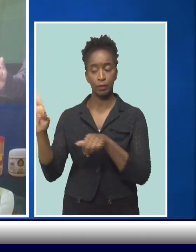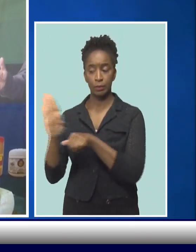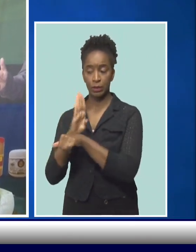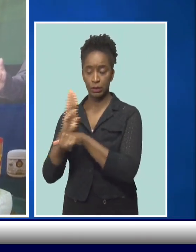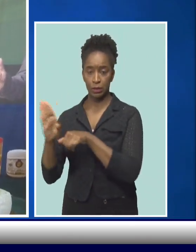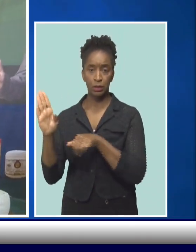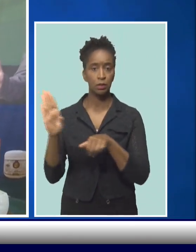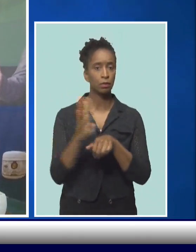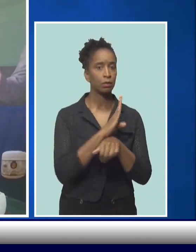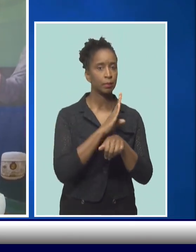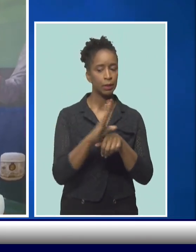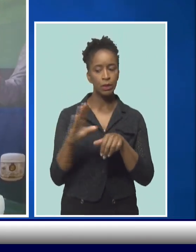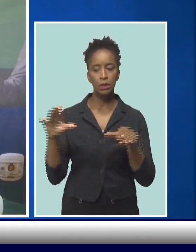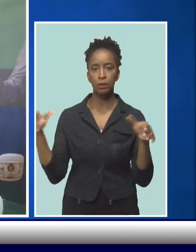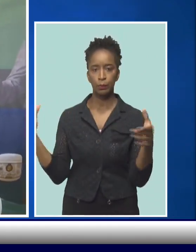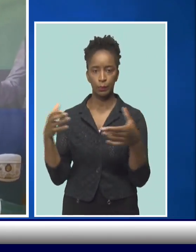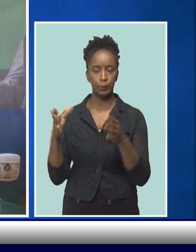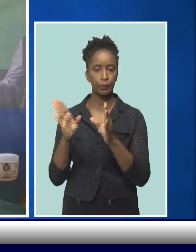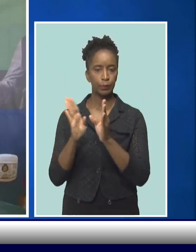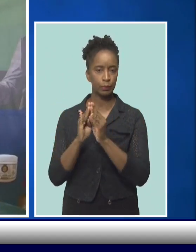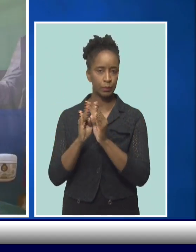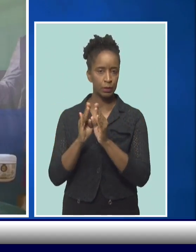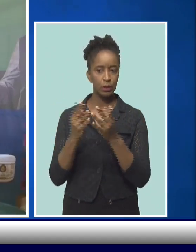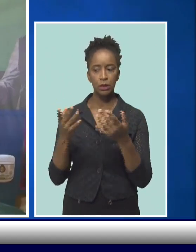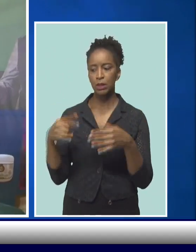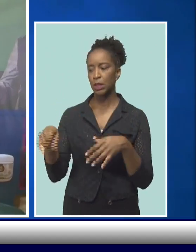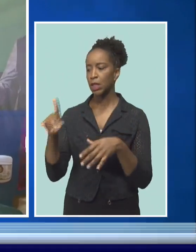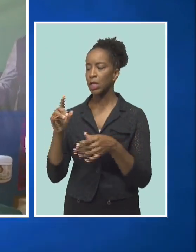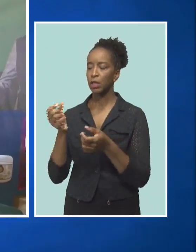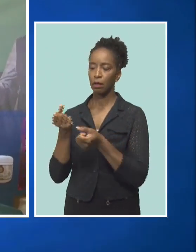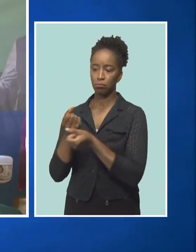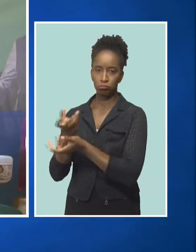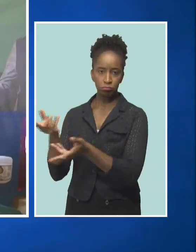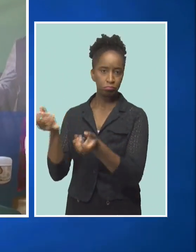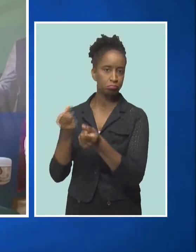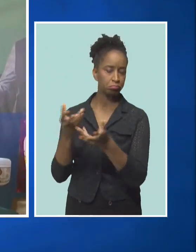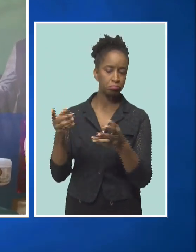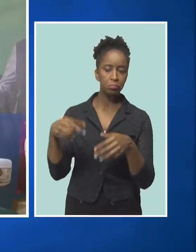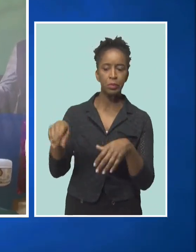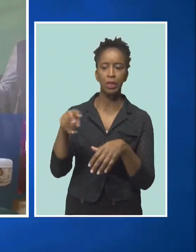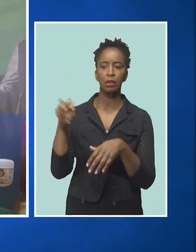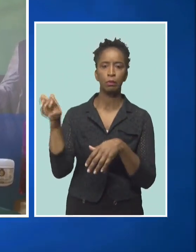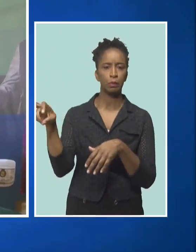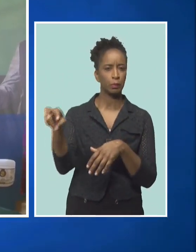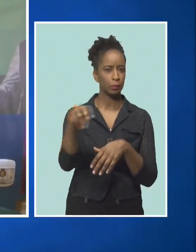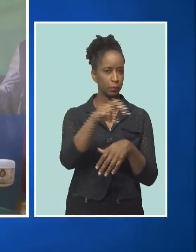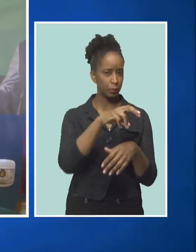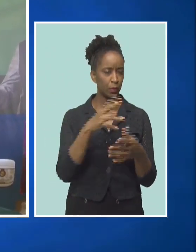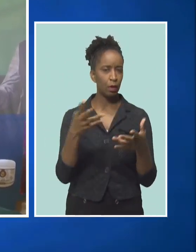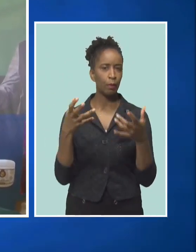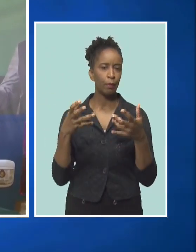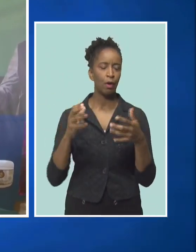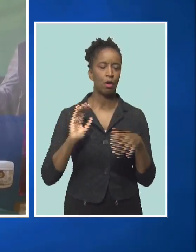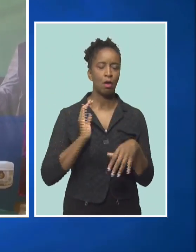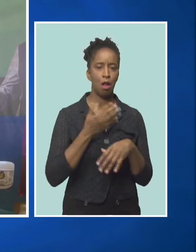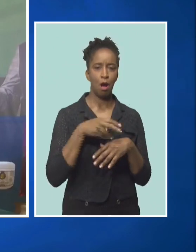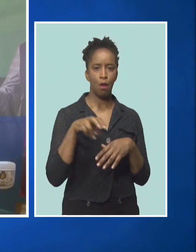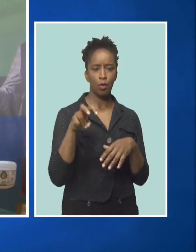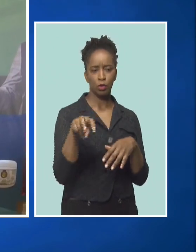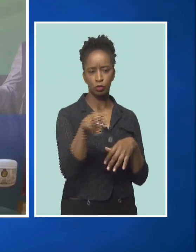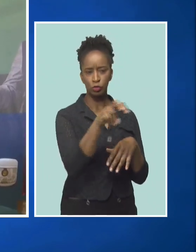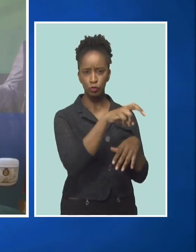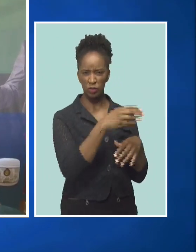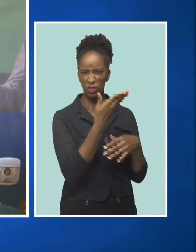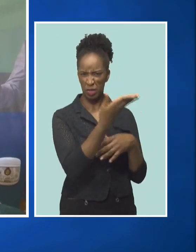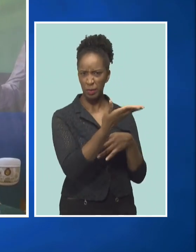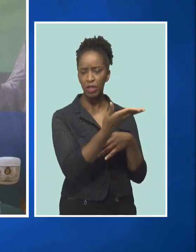couple of Barbadian distributors, some tour operators and so on, because we're trying to see if we can twin our tourism product, 1, and 2,